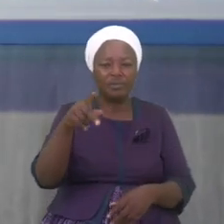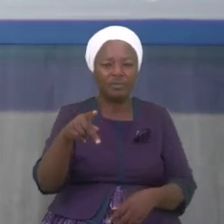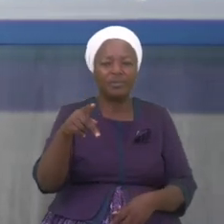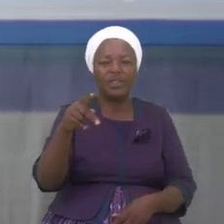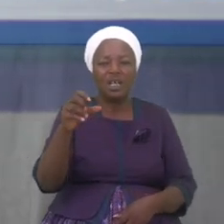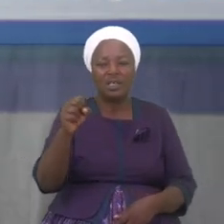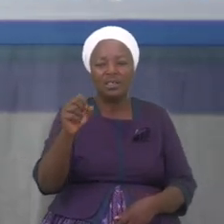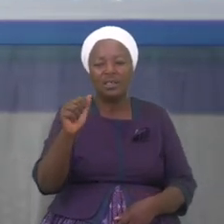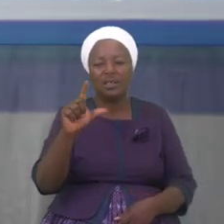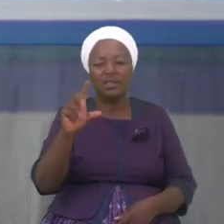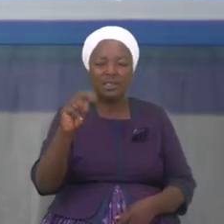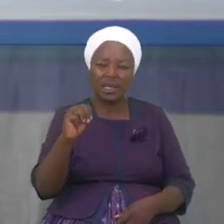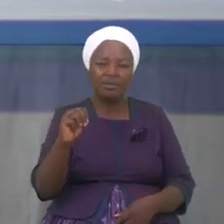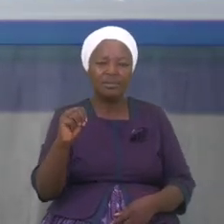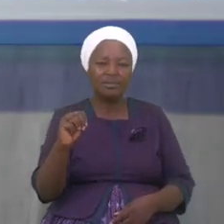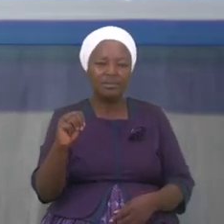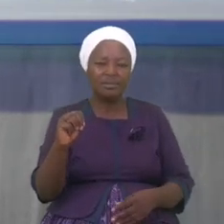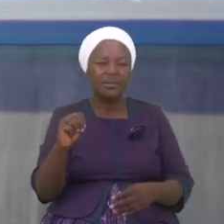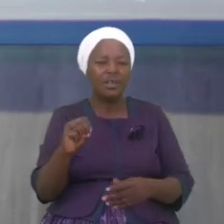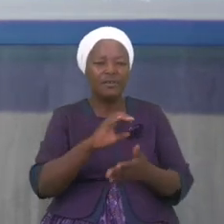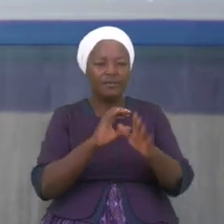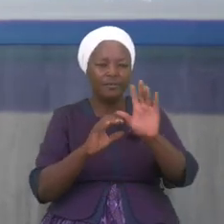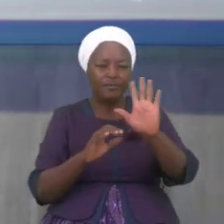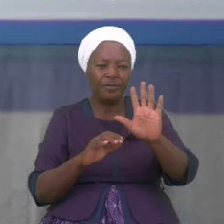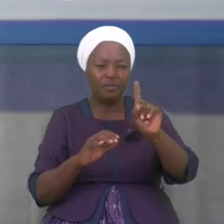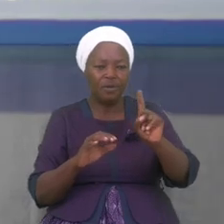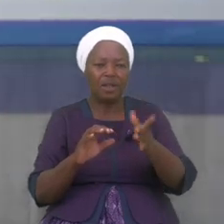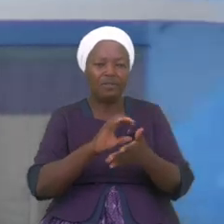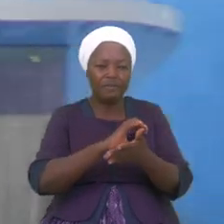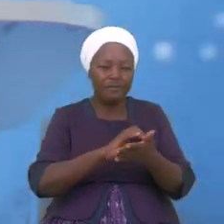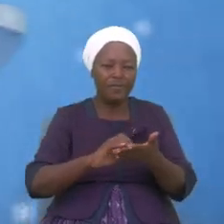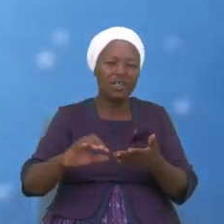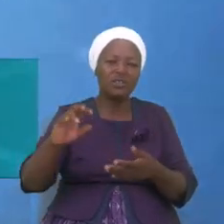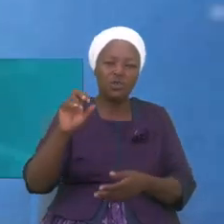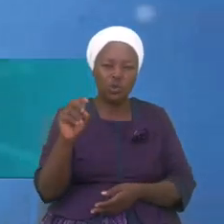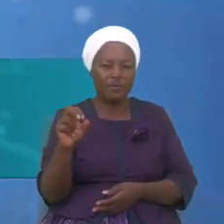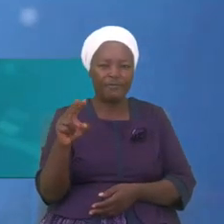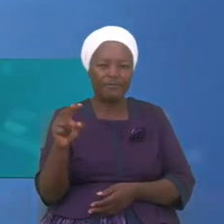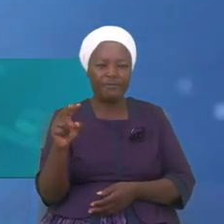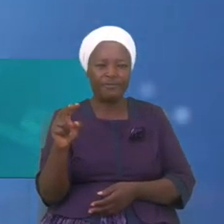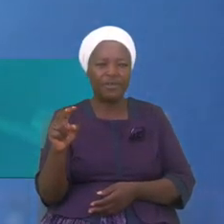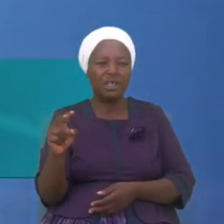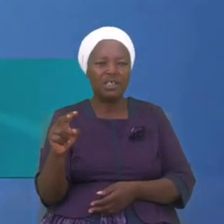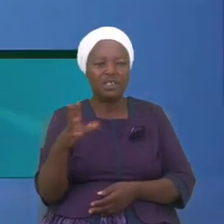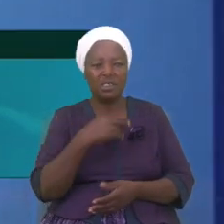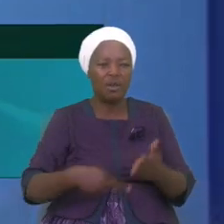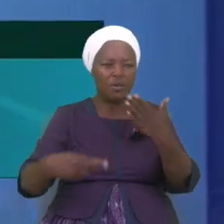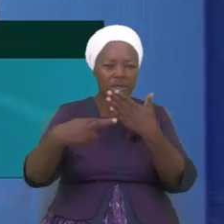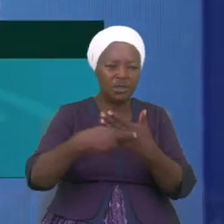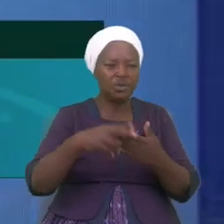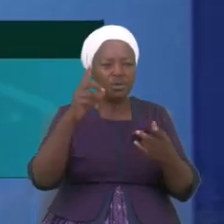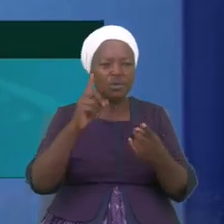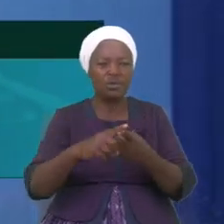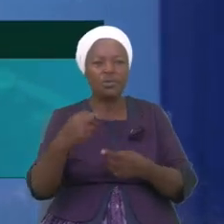Psalm 51, we're looking at verse 12. In Psalm 51, reading from verse 12, it says, restore unto